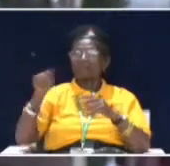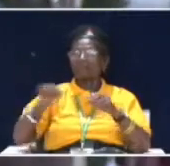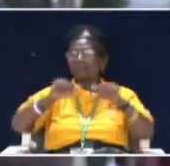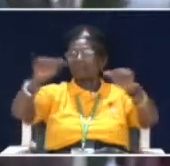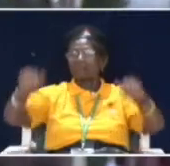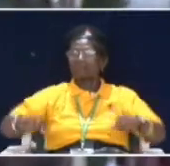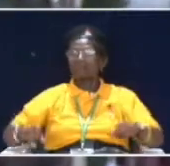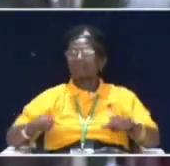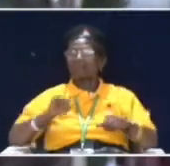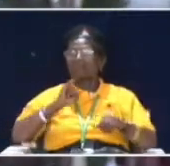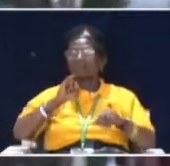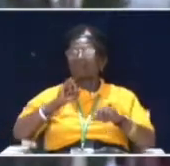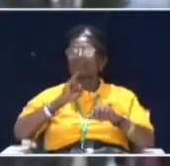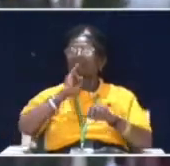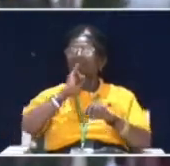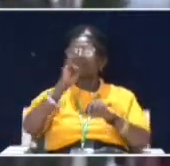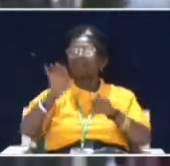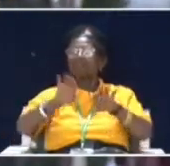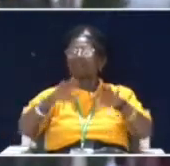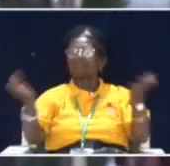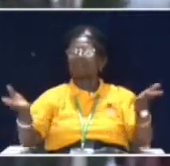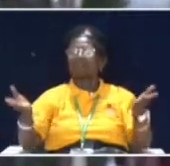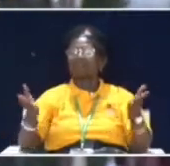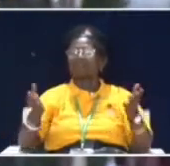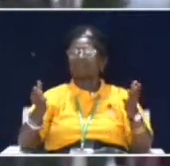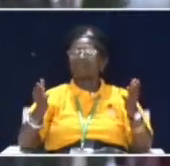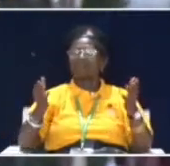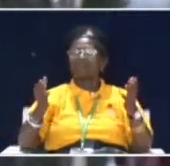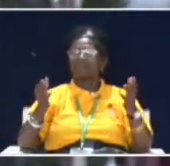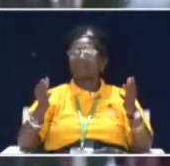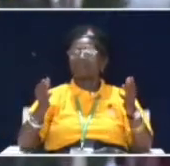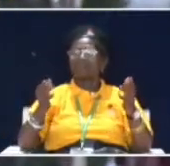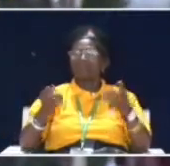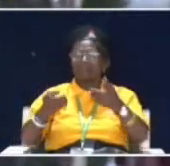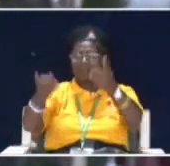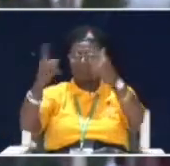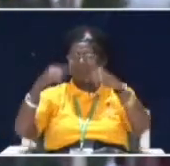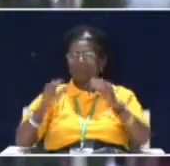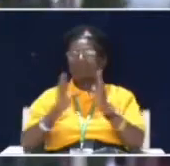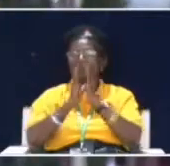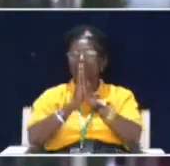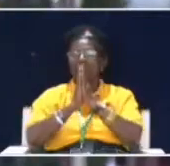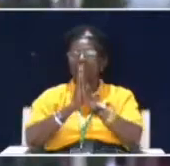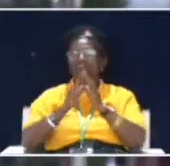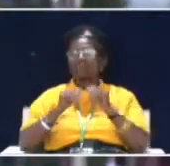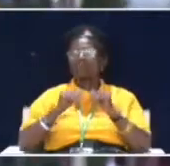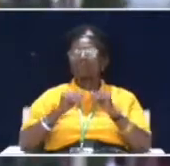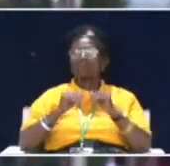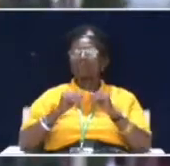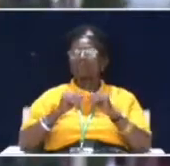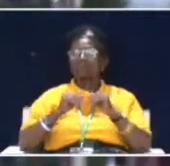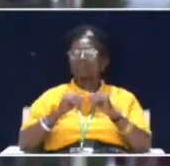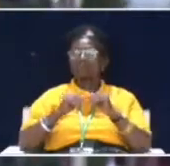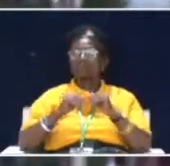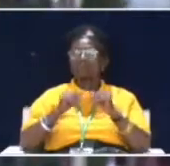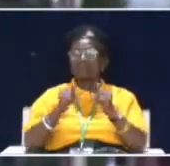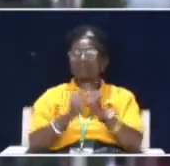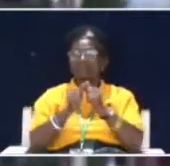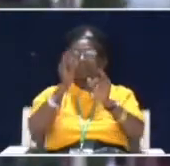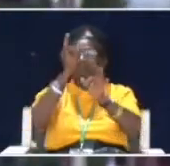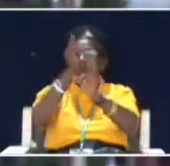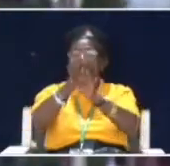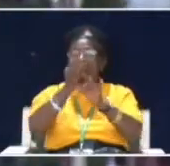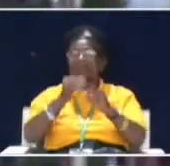open. Ale wa siwaju pepe. Come and pray. Wa gba adura. With faith.